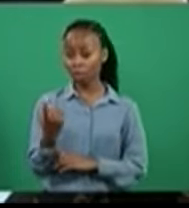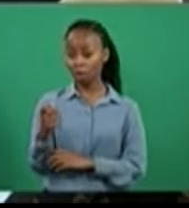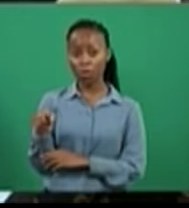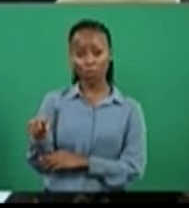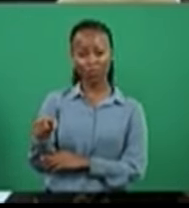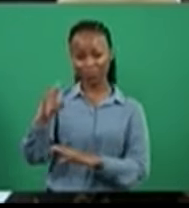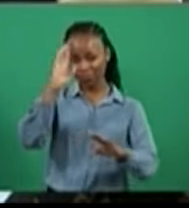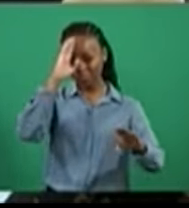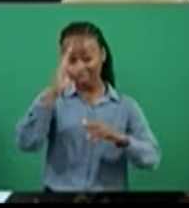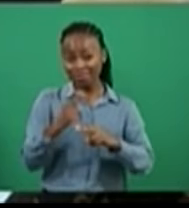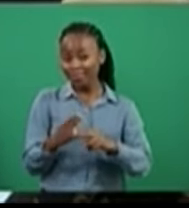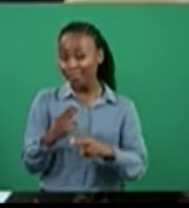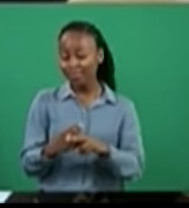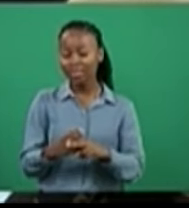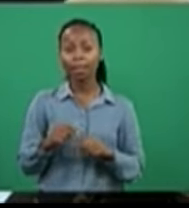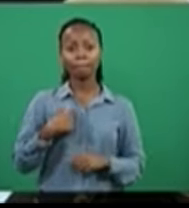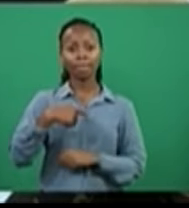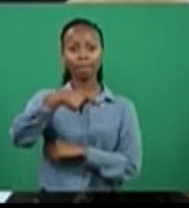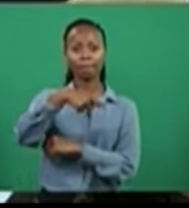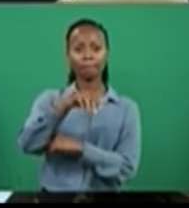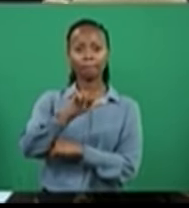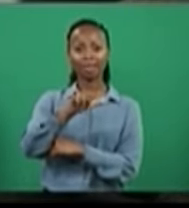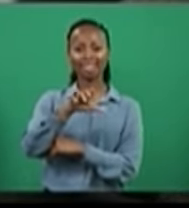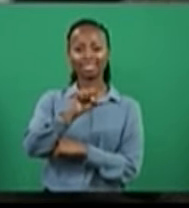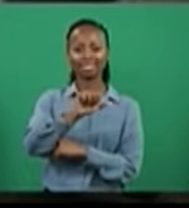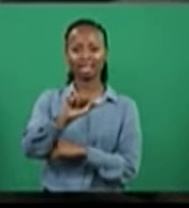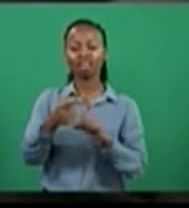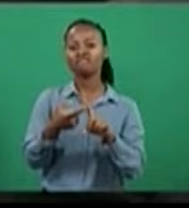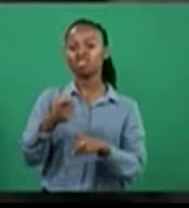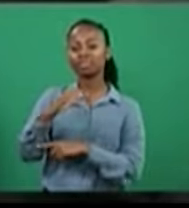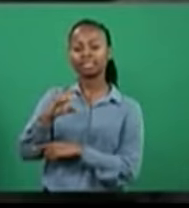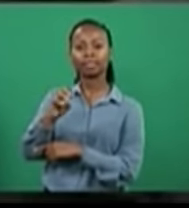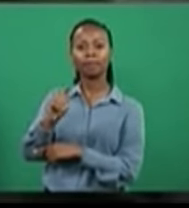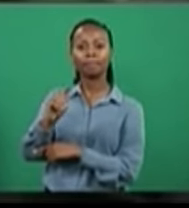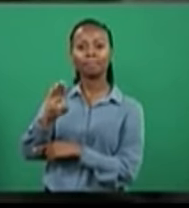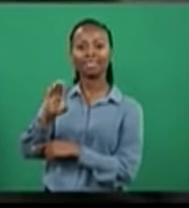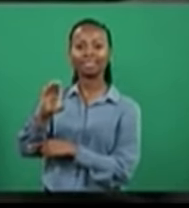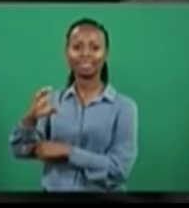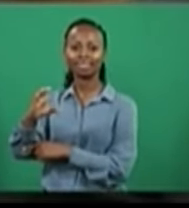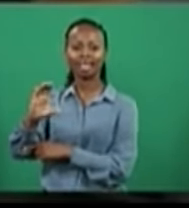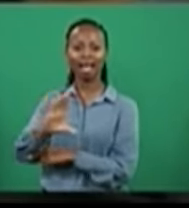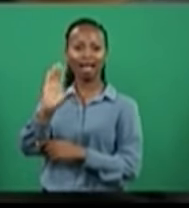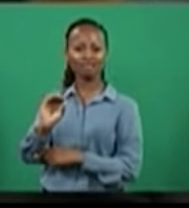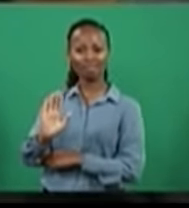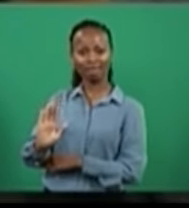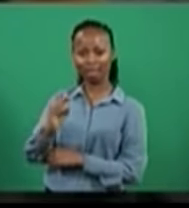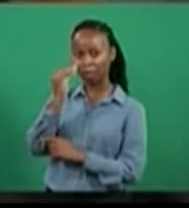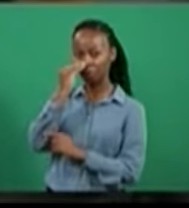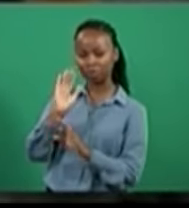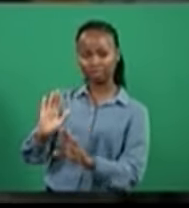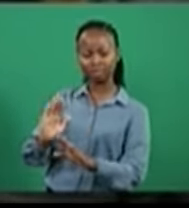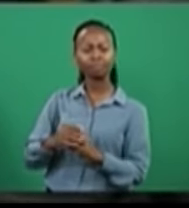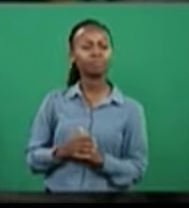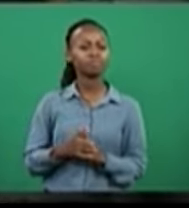Good afternoon, Governor. I'm Balesa from CNBC Africa. Governor, we remember very well that you